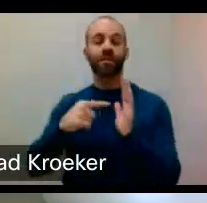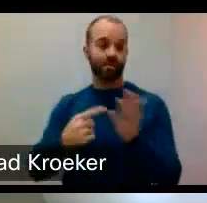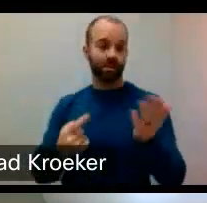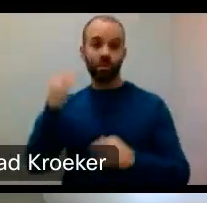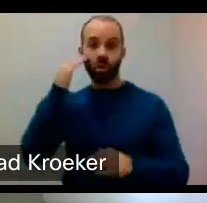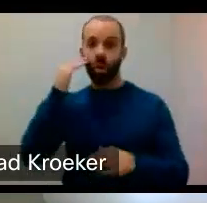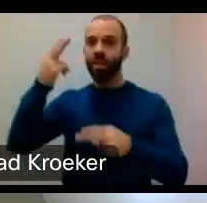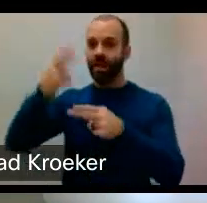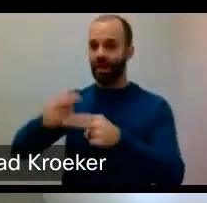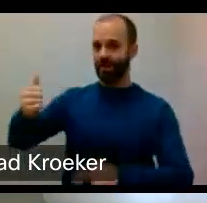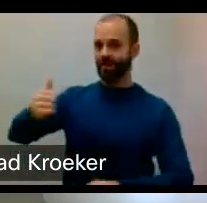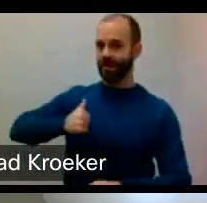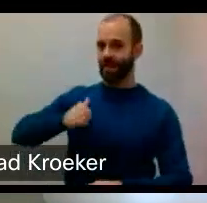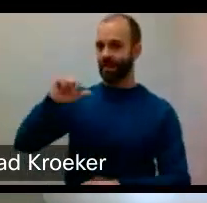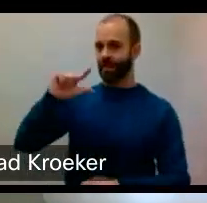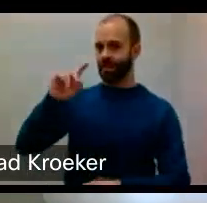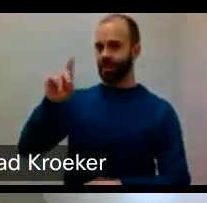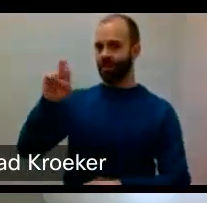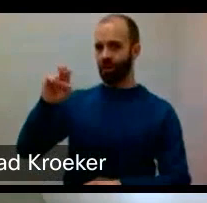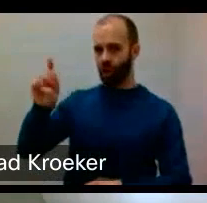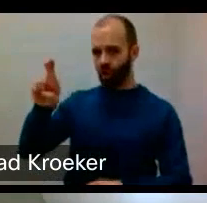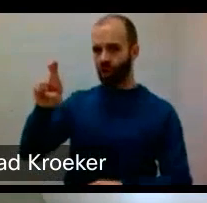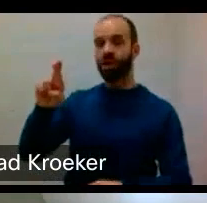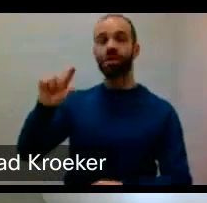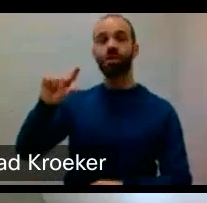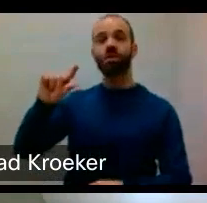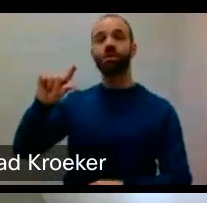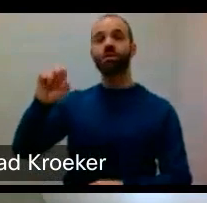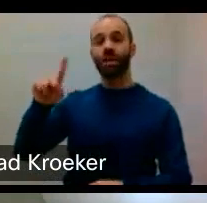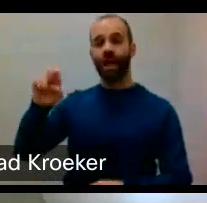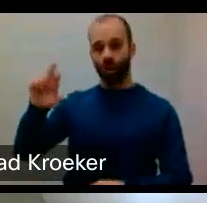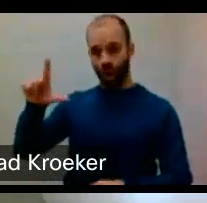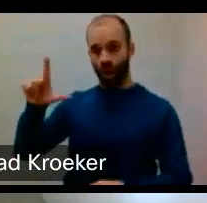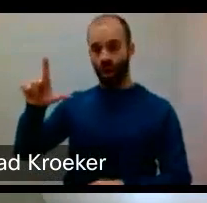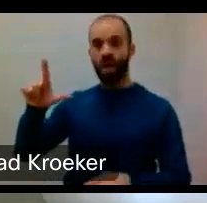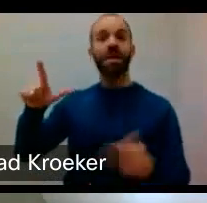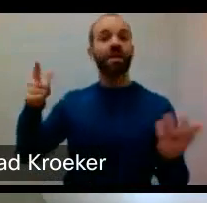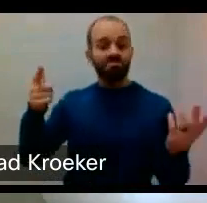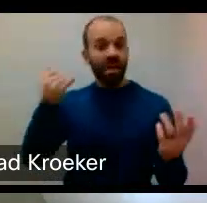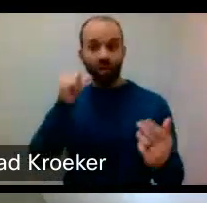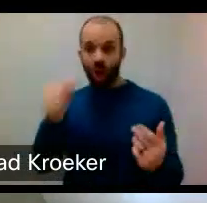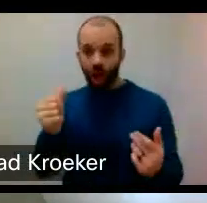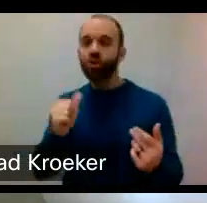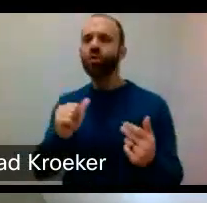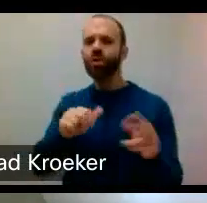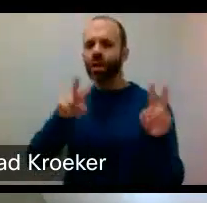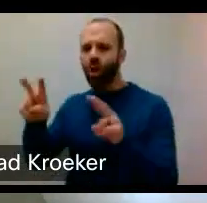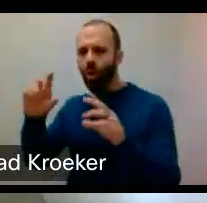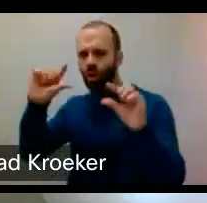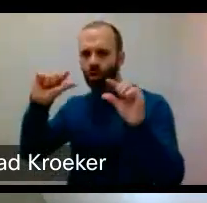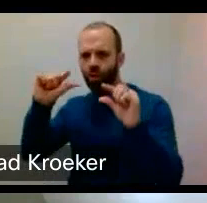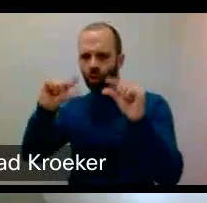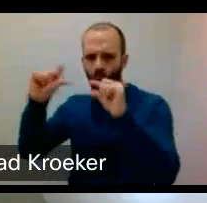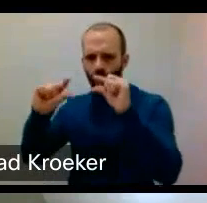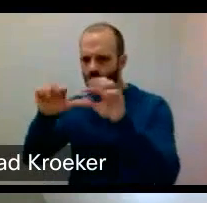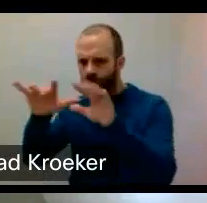the name of Canada's Governor General. If you don't, you could Google it and then you've learned it and you'll have gained a fact or a piece of